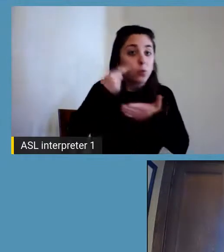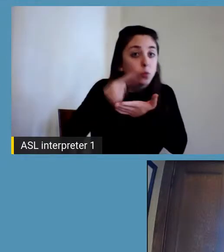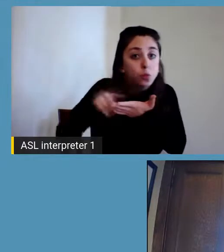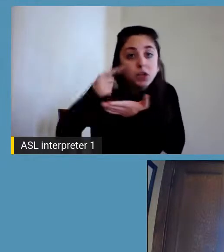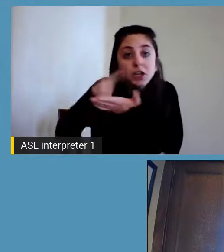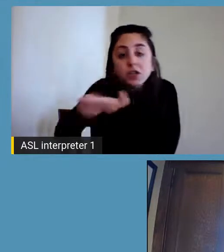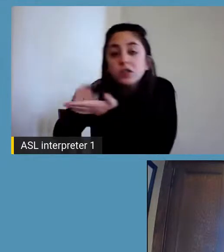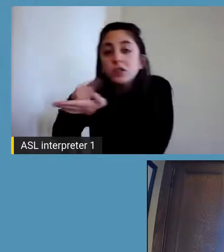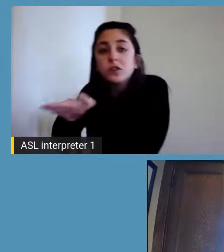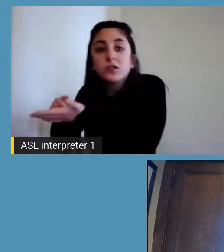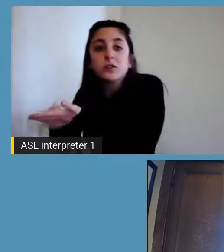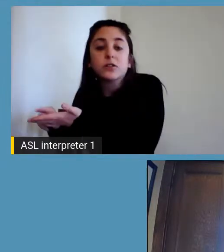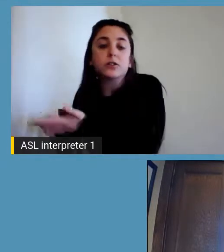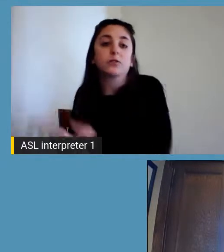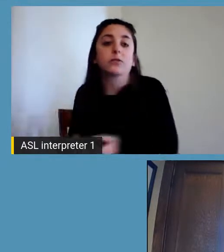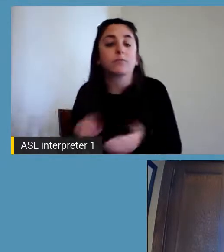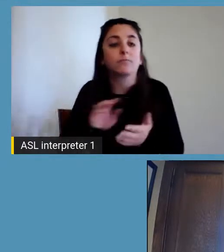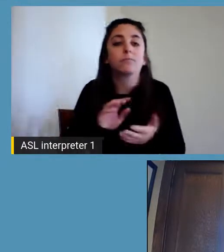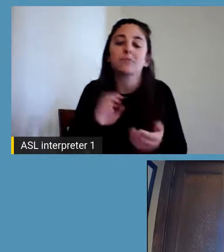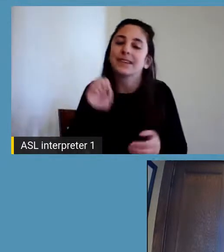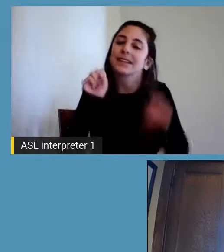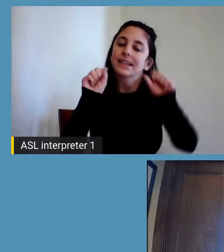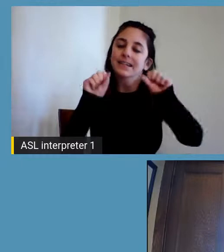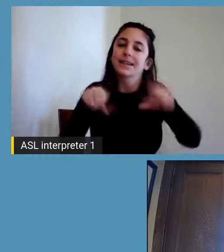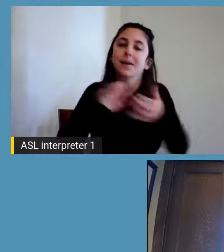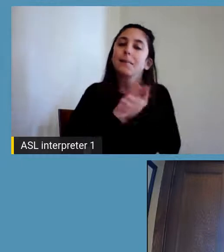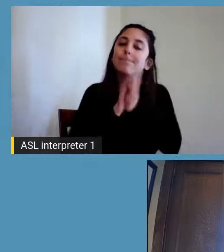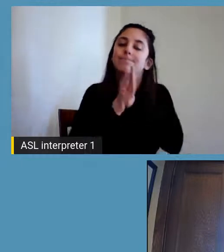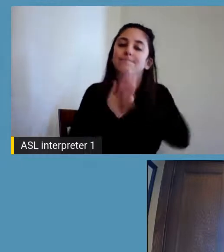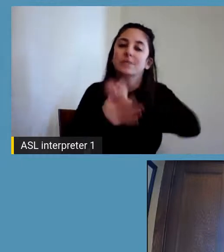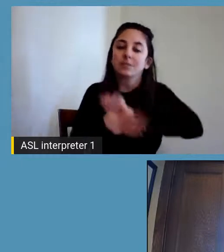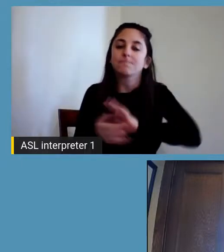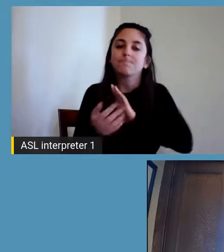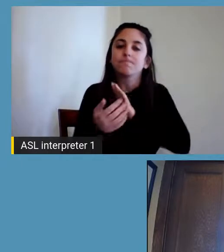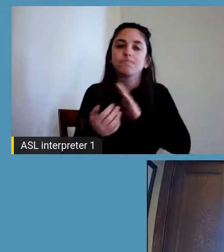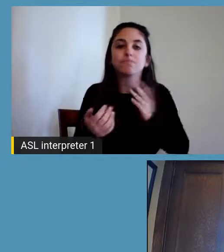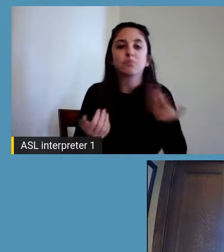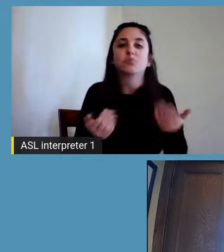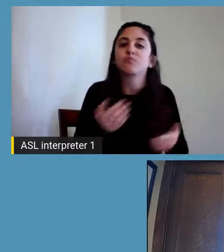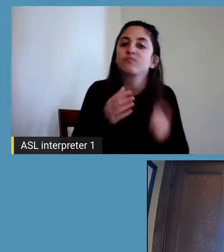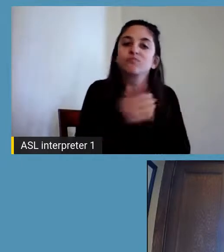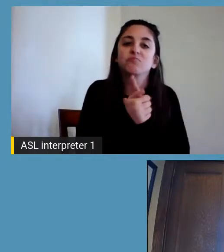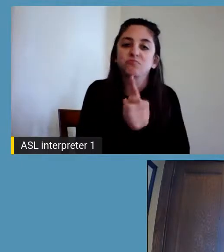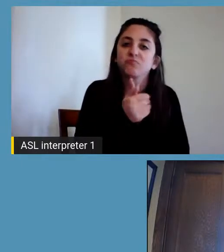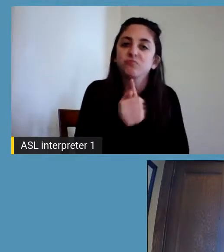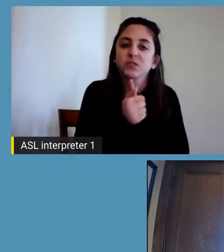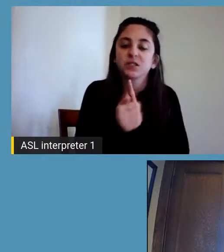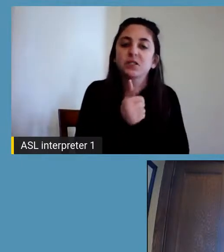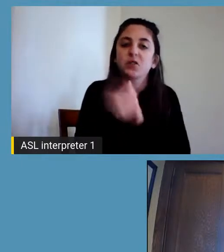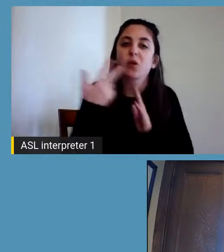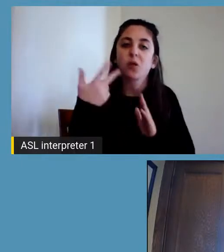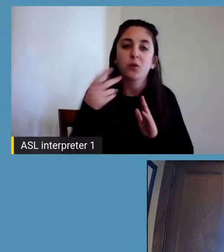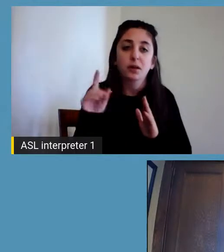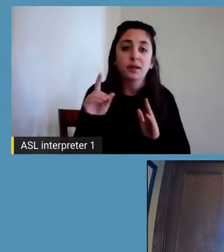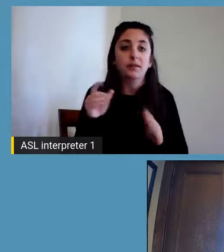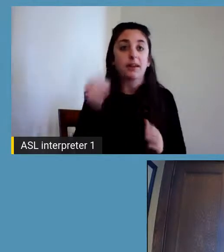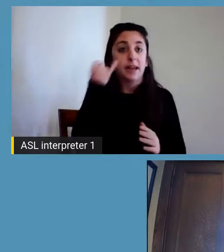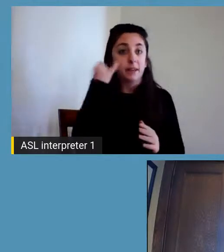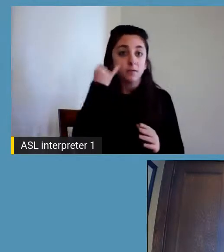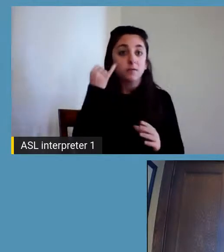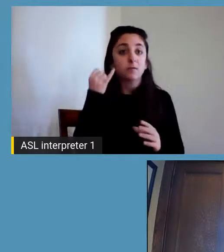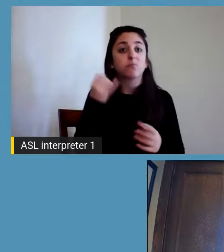and you can become very good at it. So really, it's just someone who is into 3D